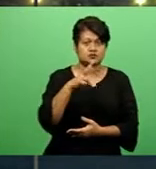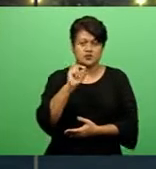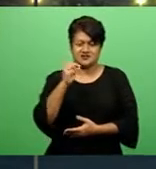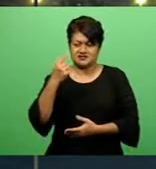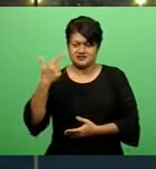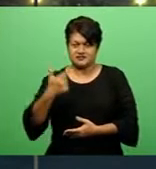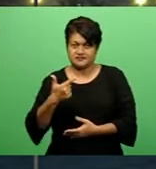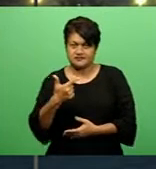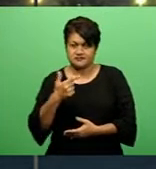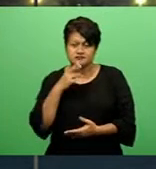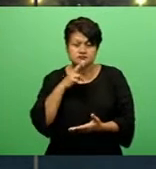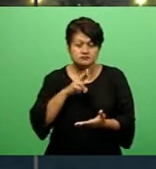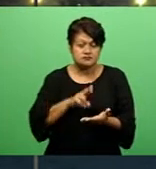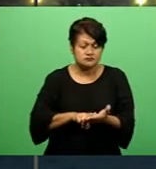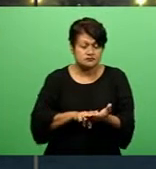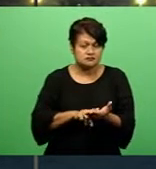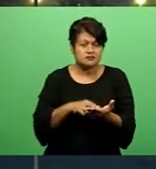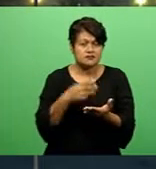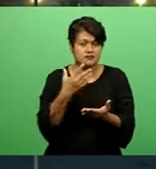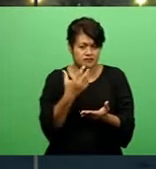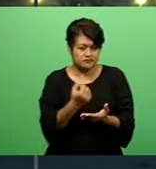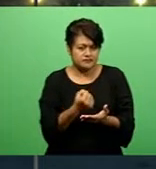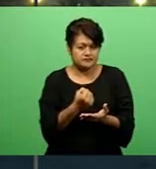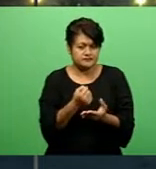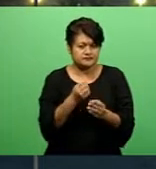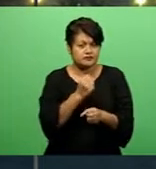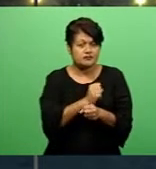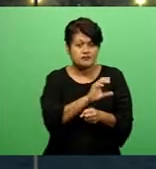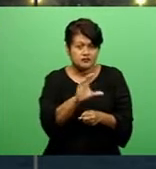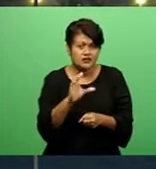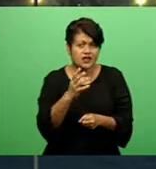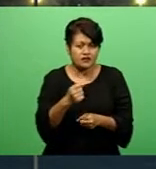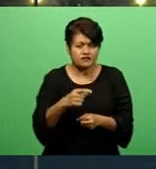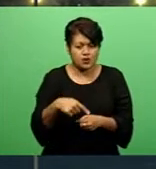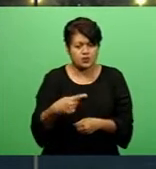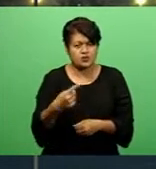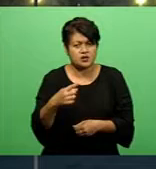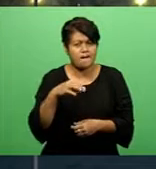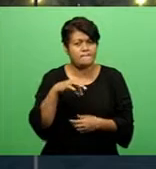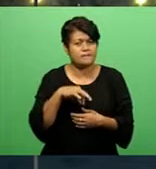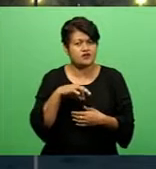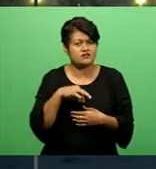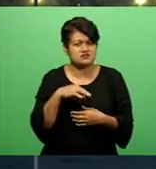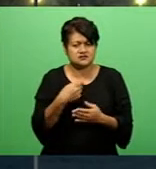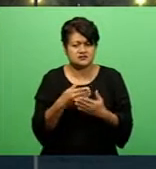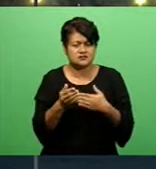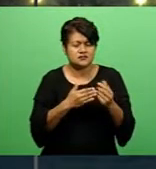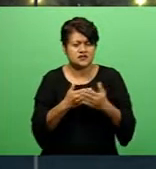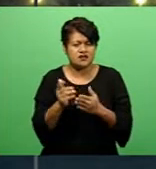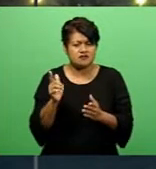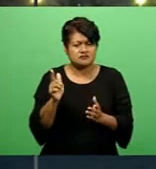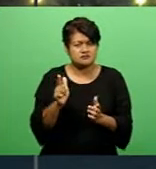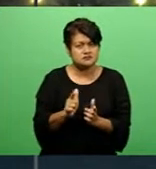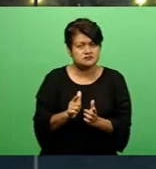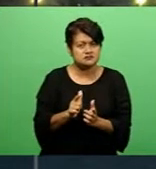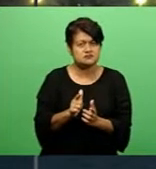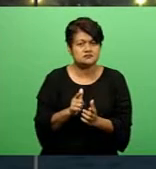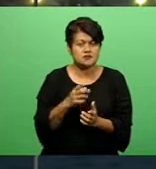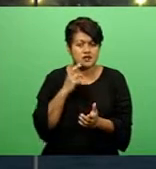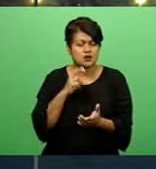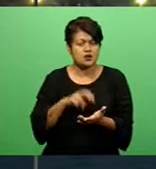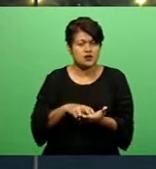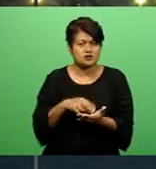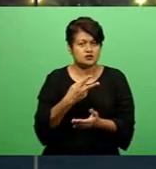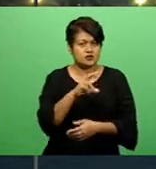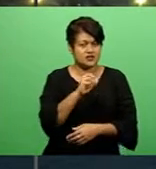The report notes that the company is making continuous profit despite substantial losses recorded in the years 2013